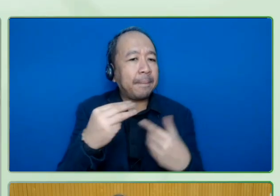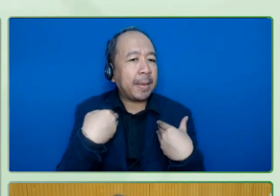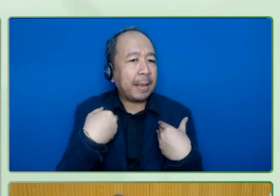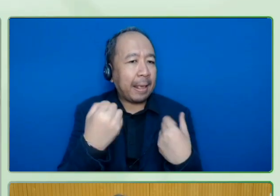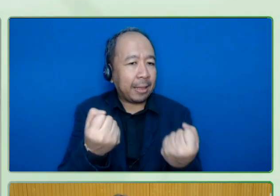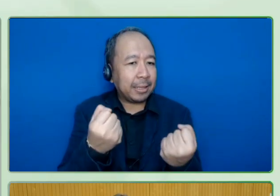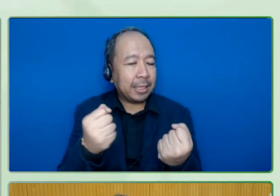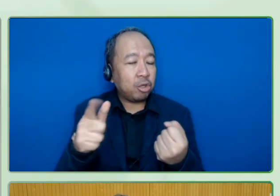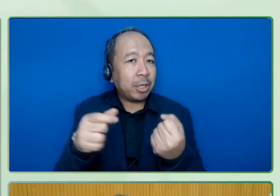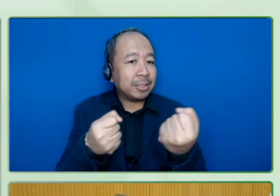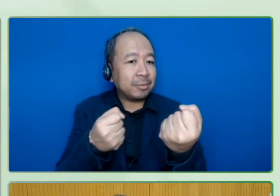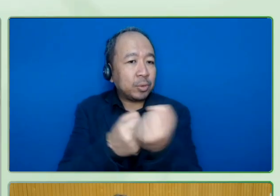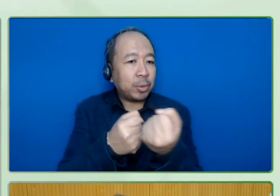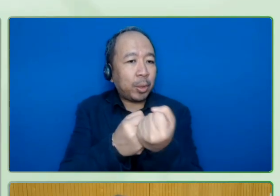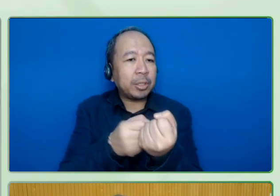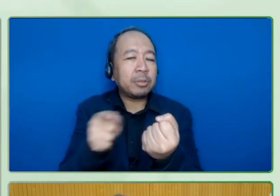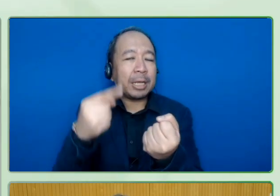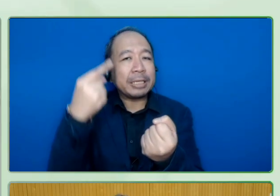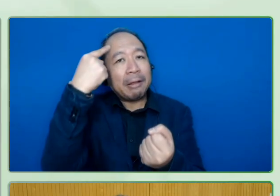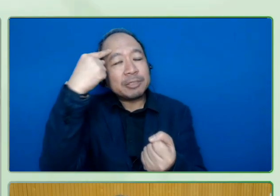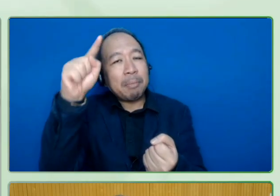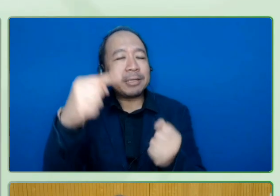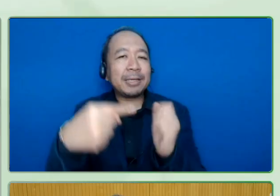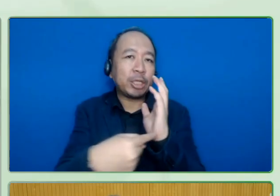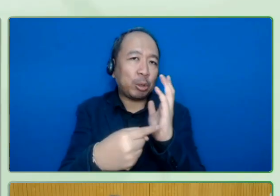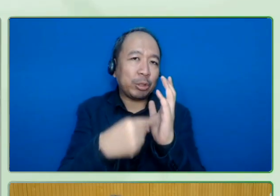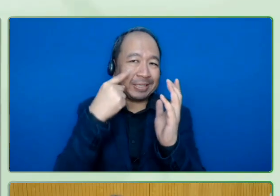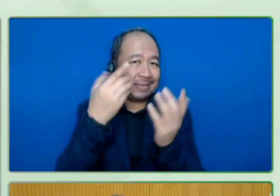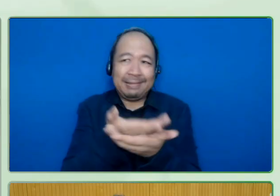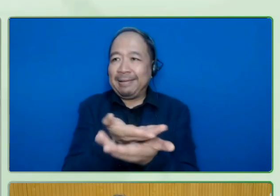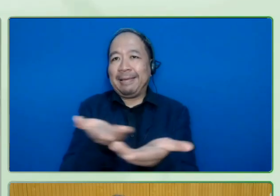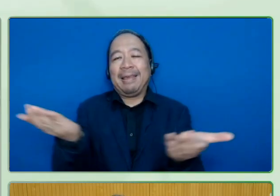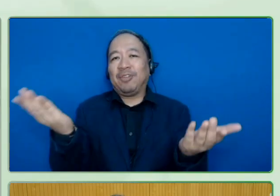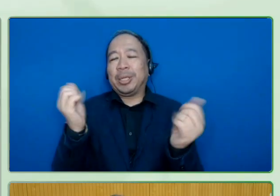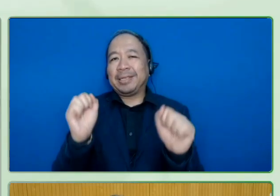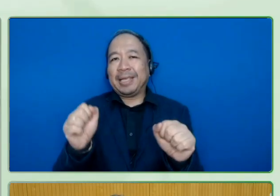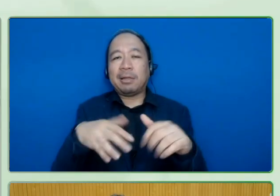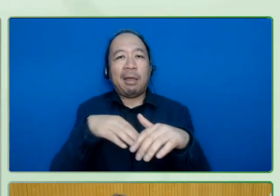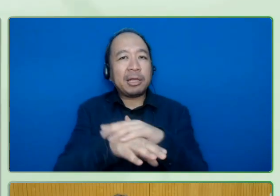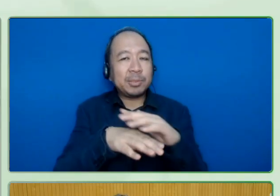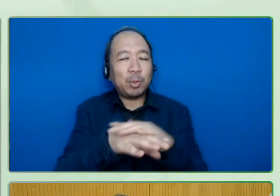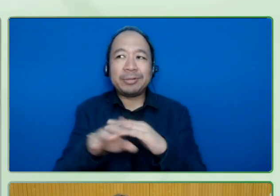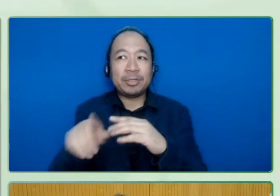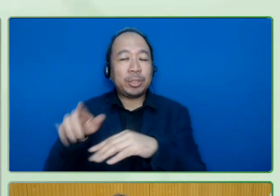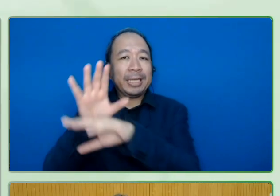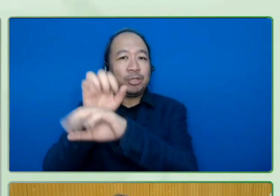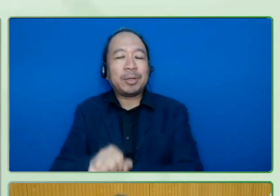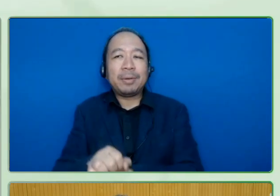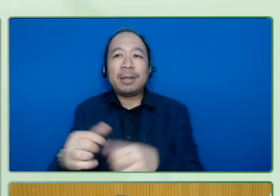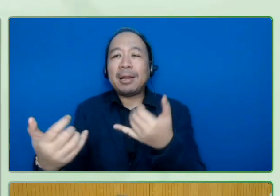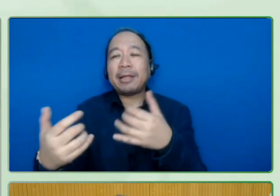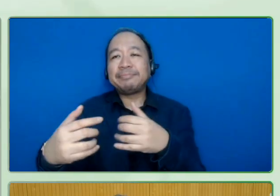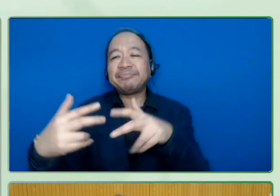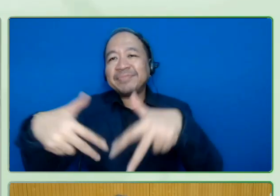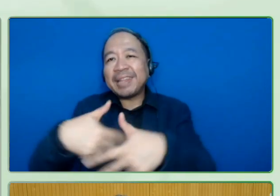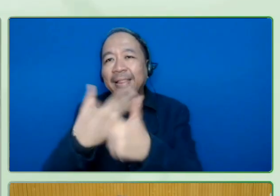smartphone technology that, as you know, is everywhere, much more largely available than traditional telehealth models. It can